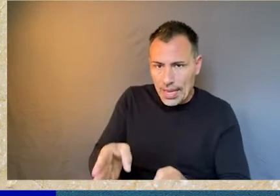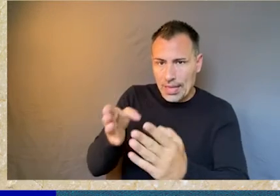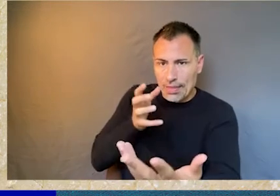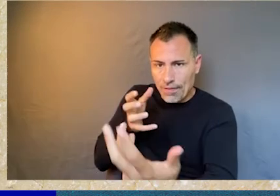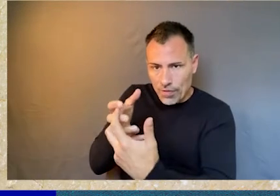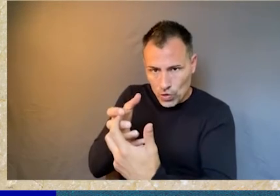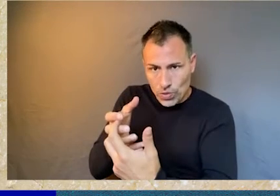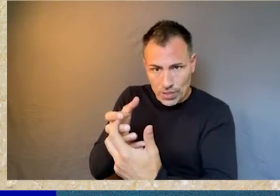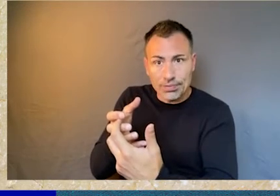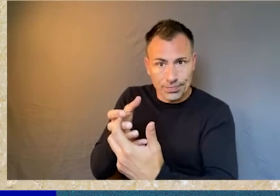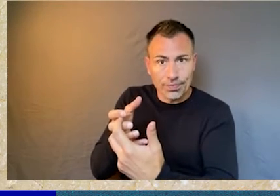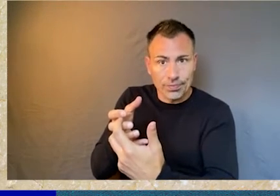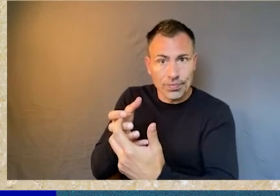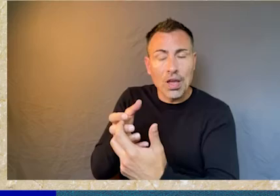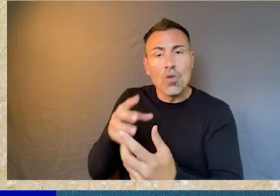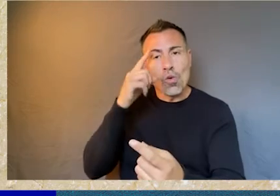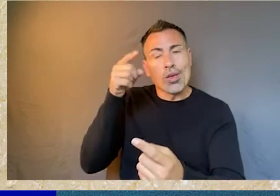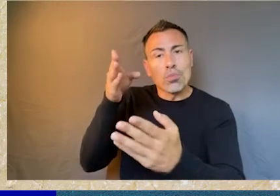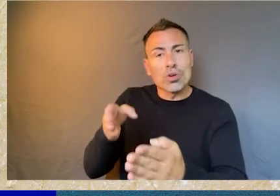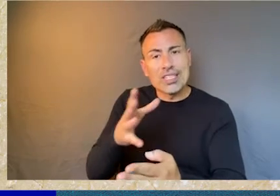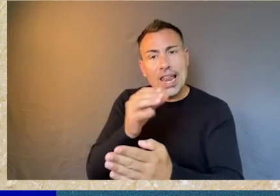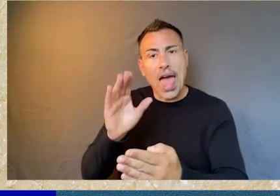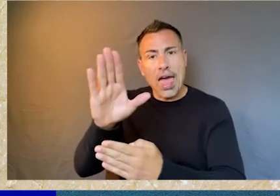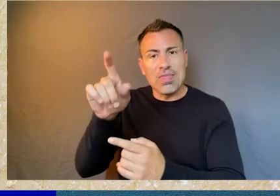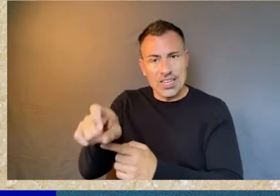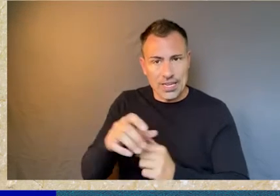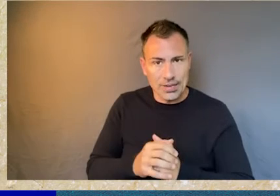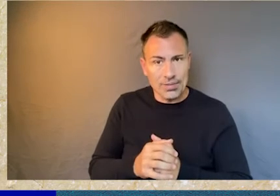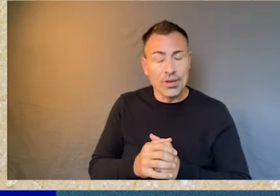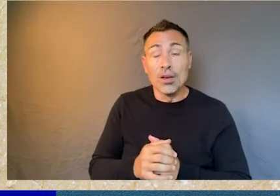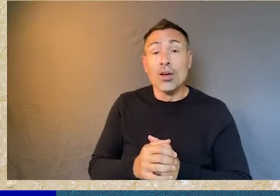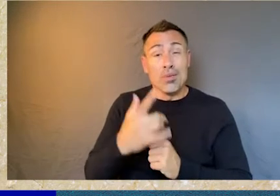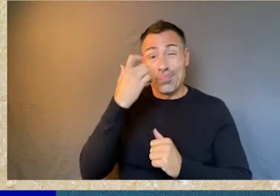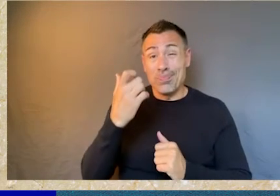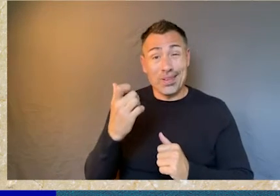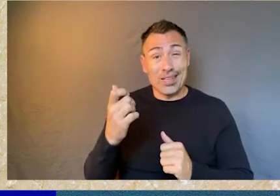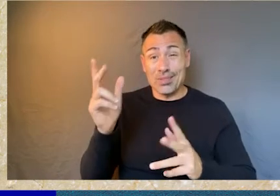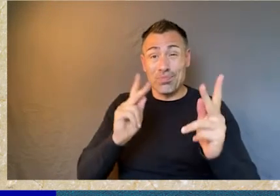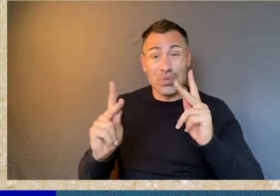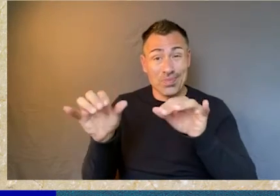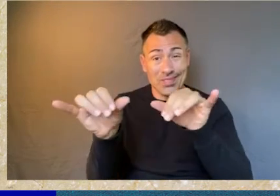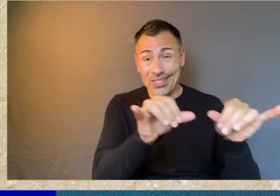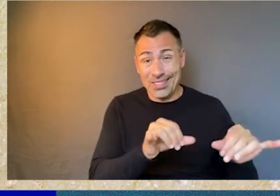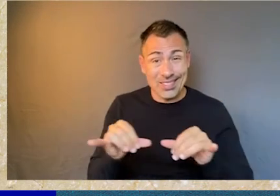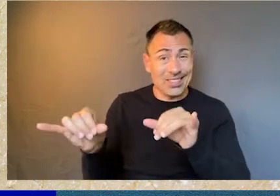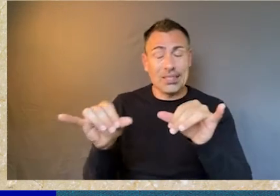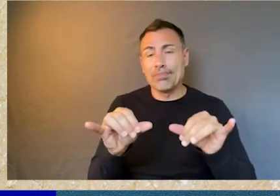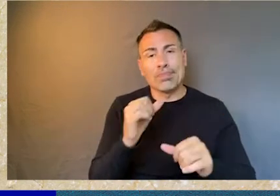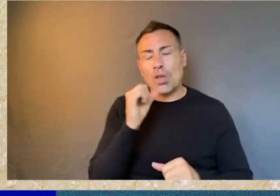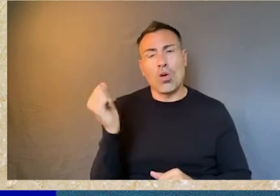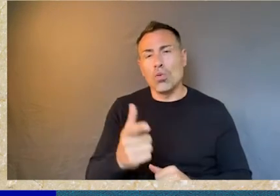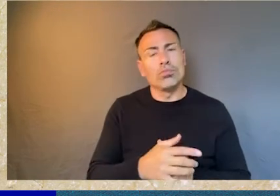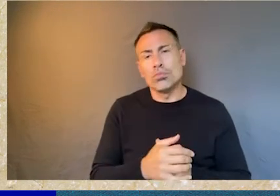the individual itself. As no 2 individuals are alike, no 2 accommodations are as well. The